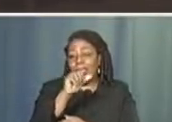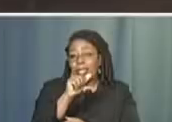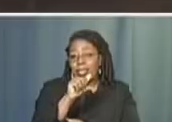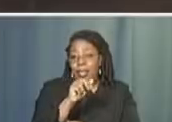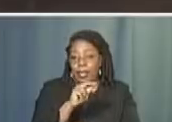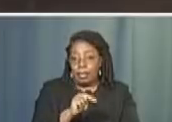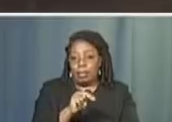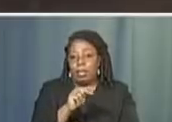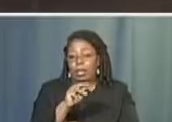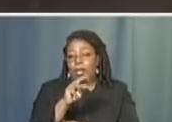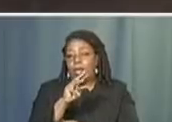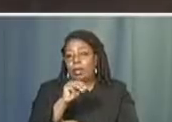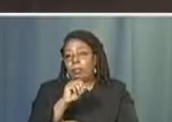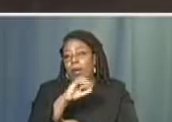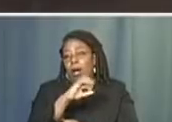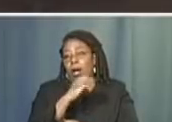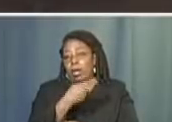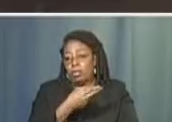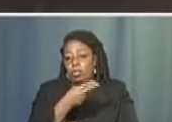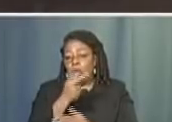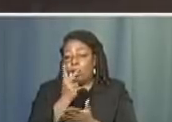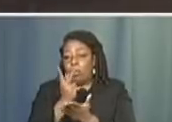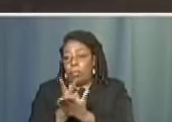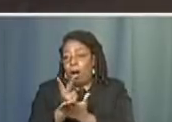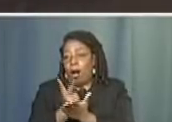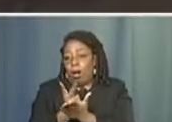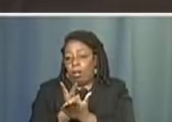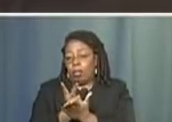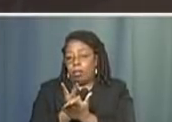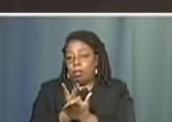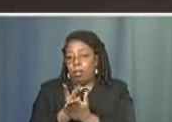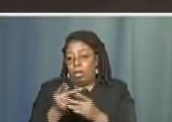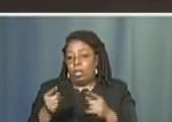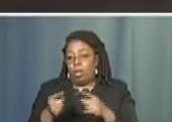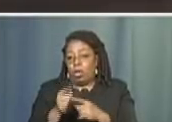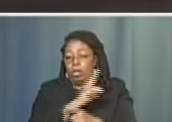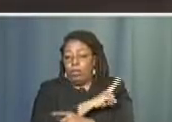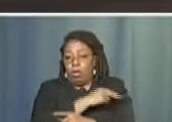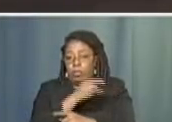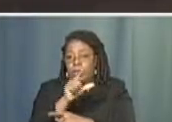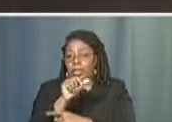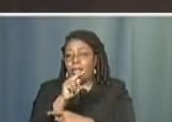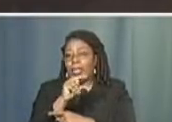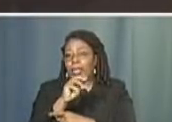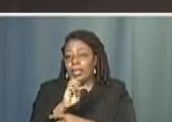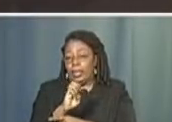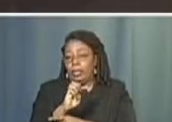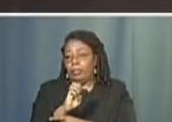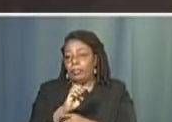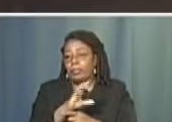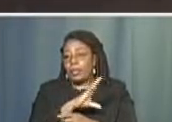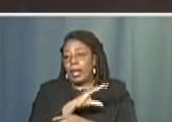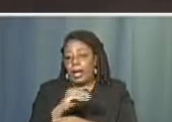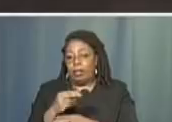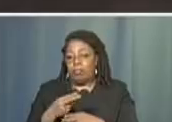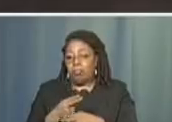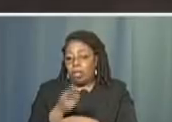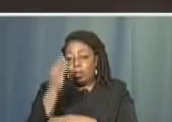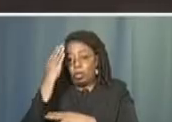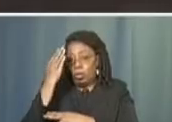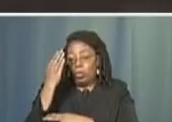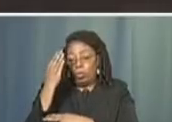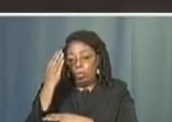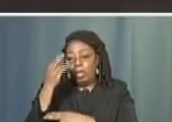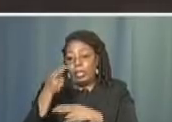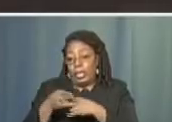running, parked at an angle on the corner of Hospital Lane and an unknown name